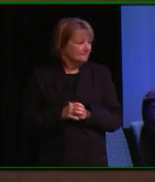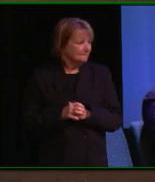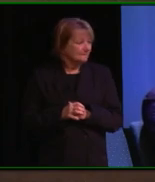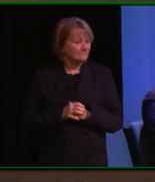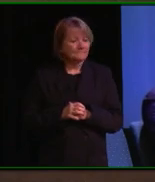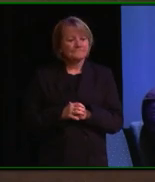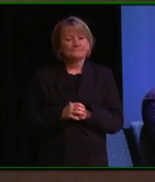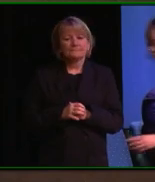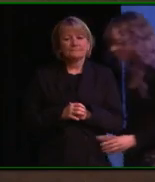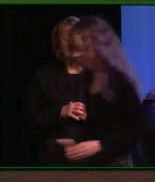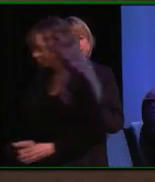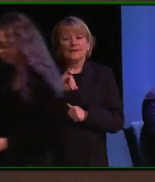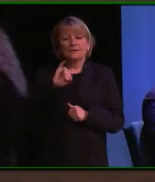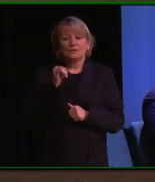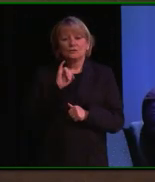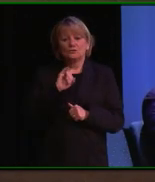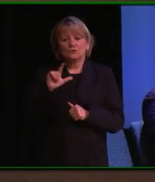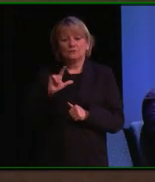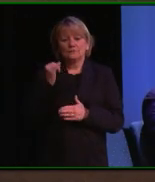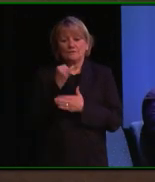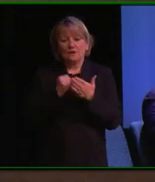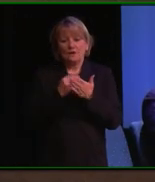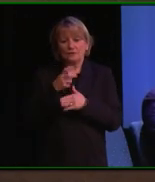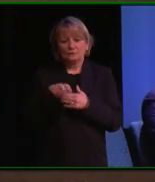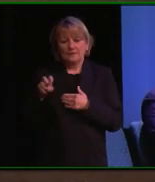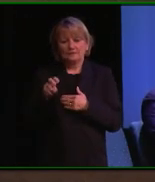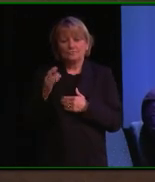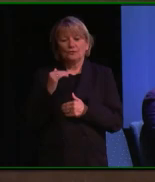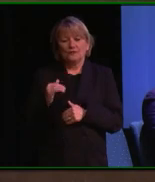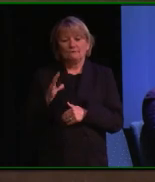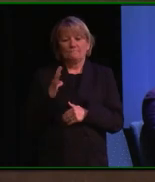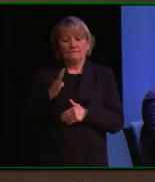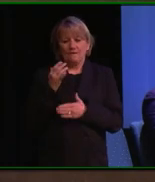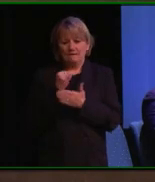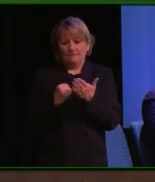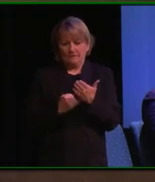Jill Law, Art Transfer, Fine Arts.